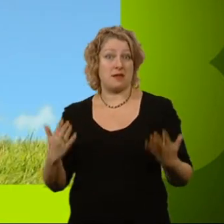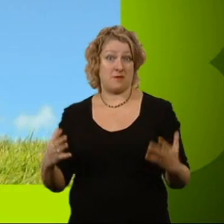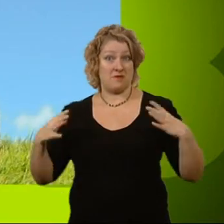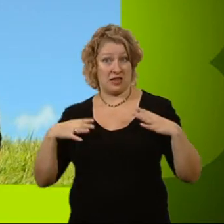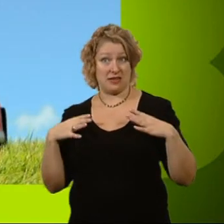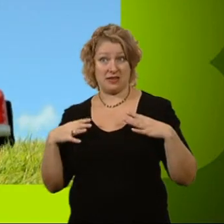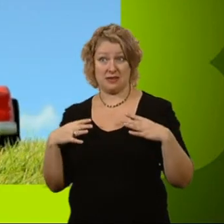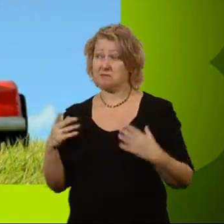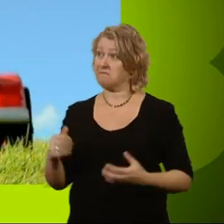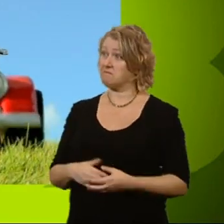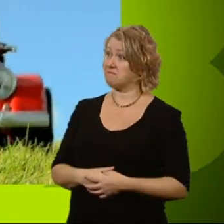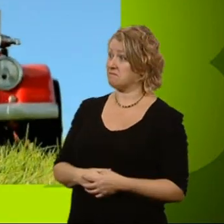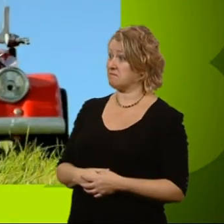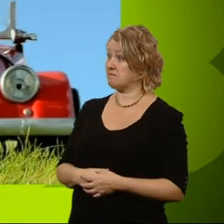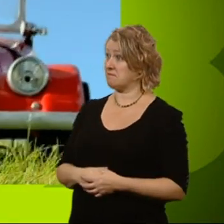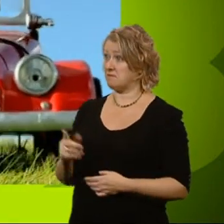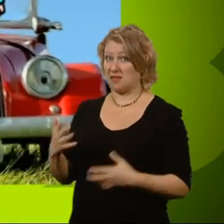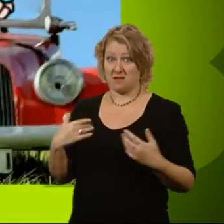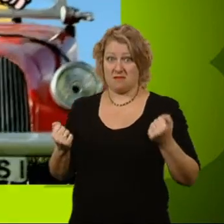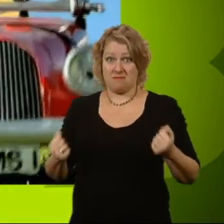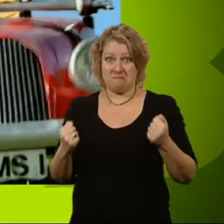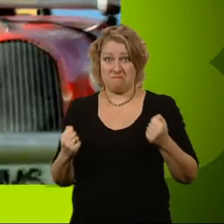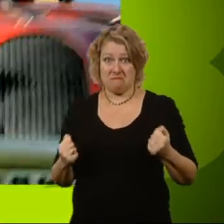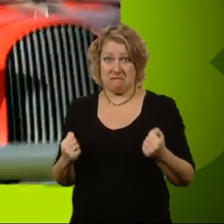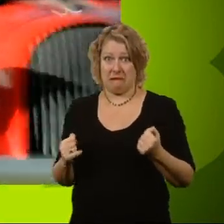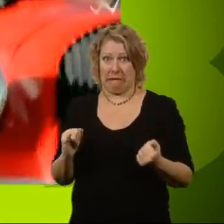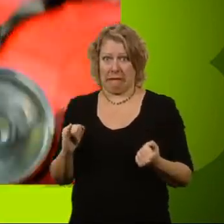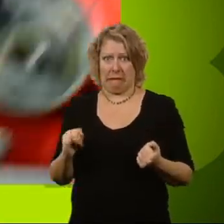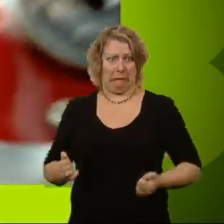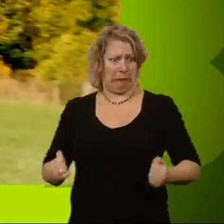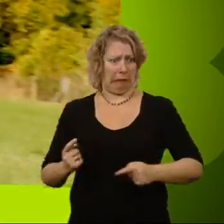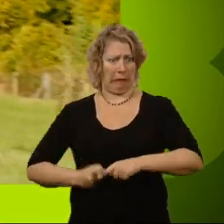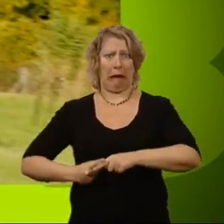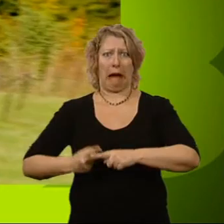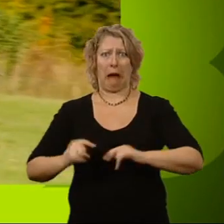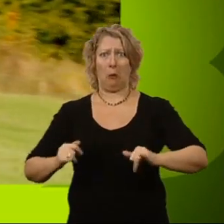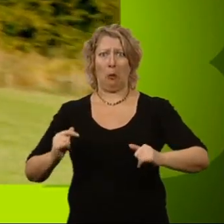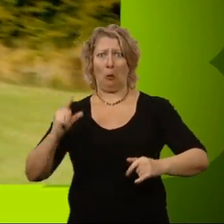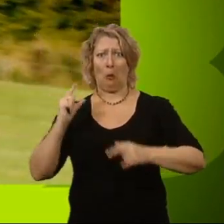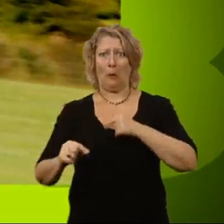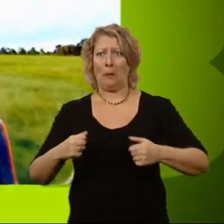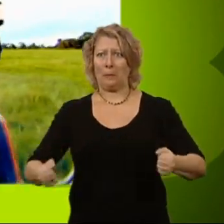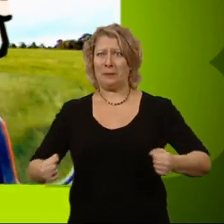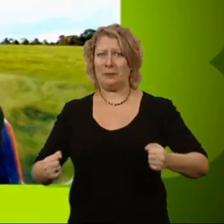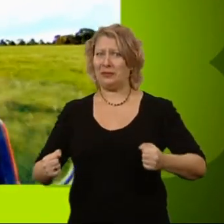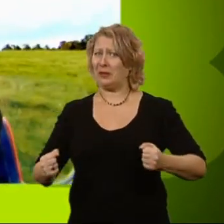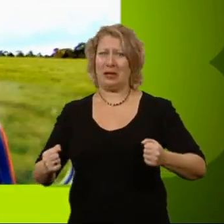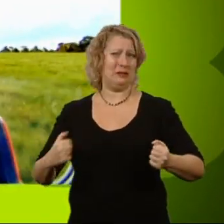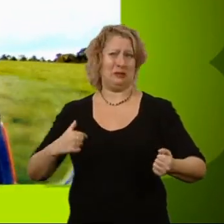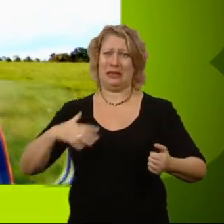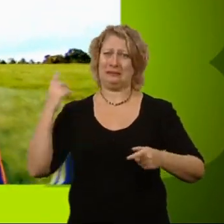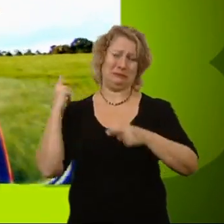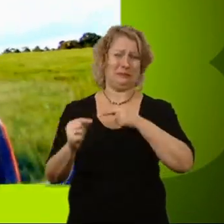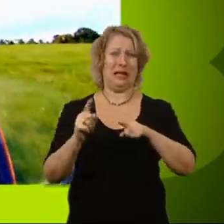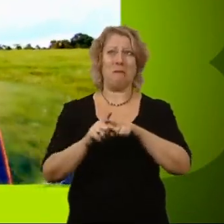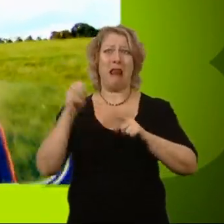go. Here I come. Oh, dear. Oh, it's going a bit quick. Oh, I don't like the